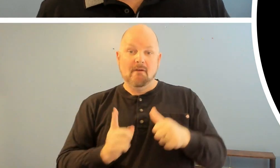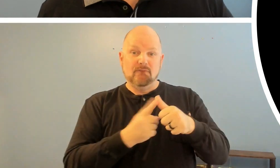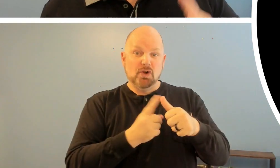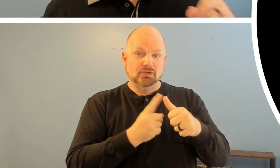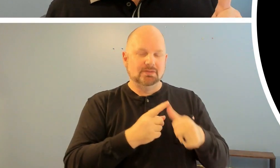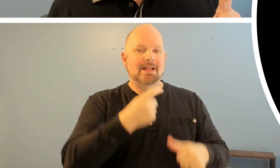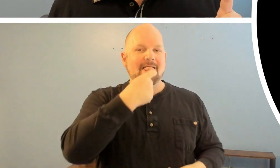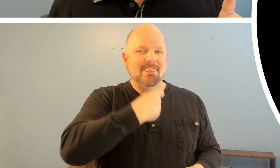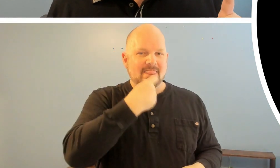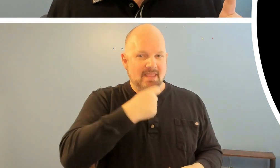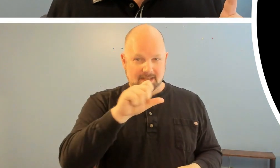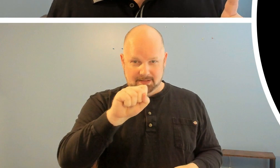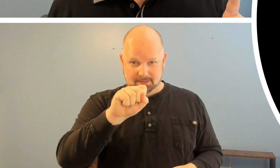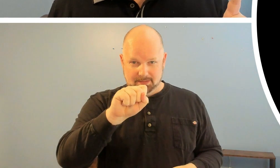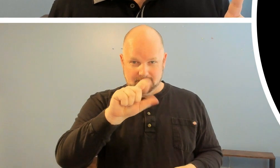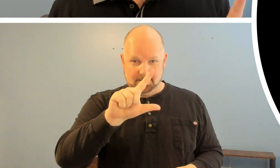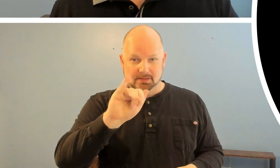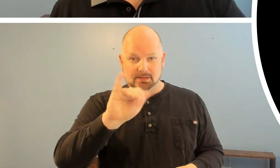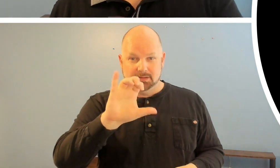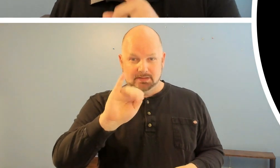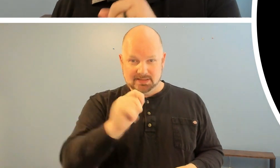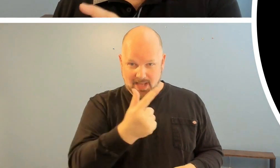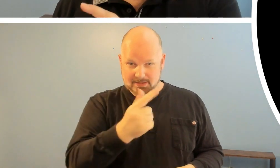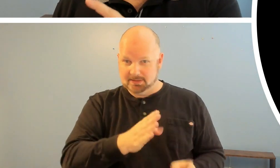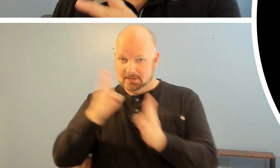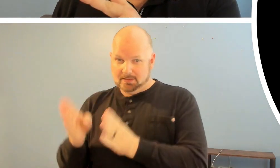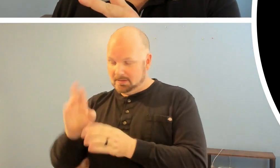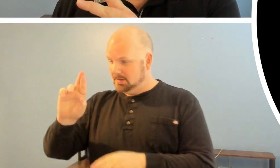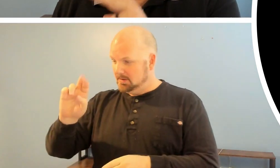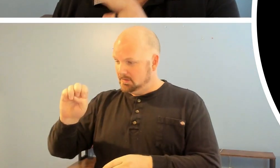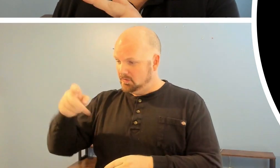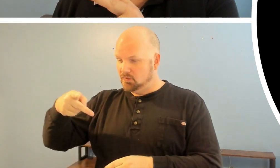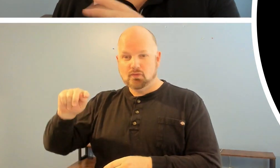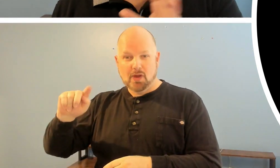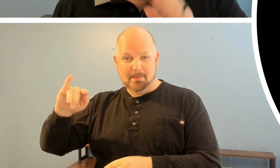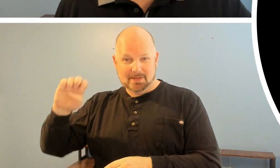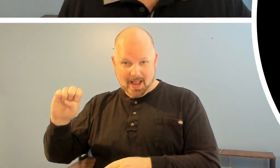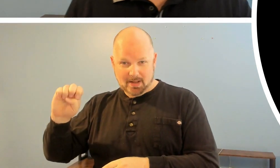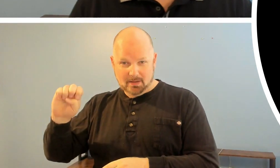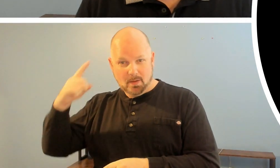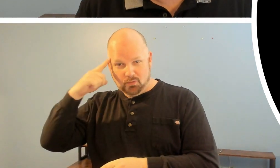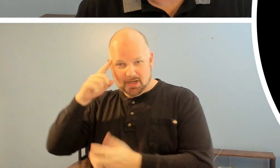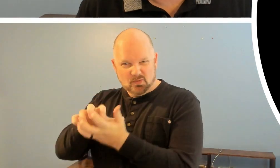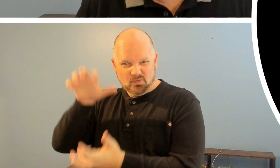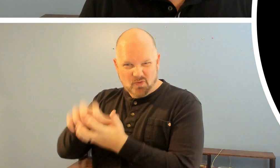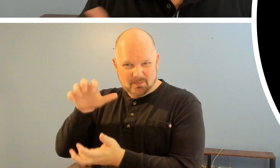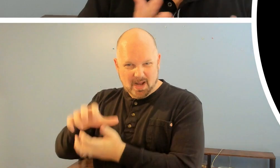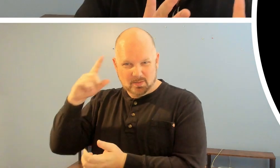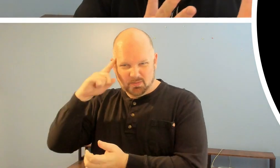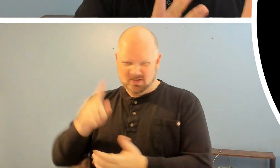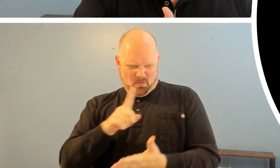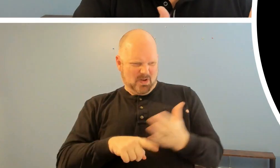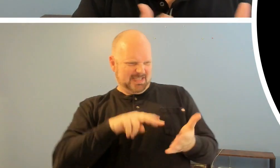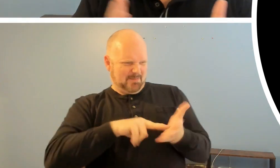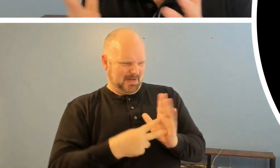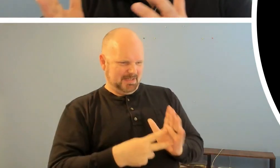called thin slicing, and reptile brain. All right. So what is that?